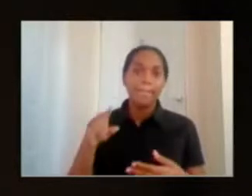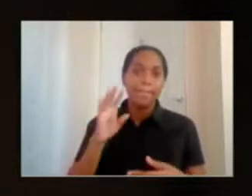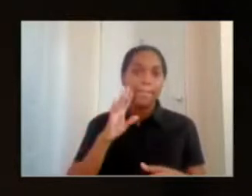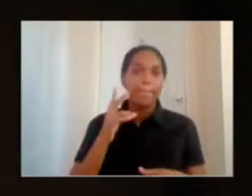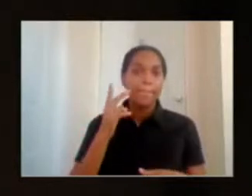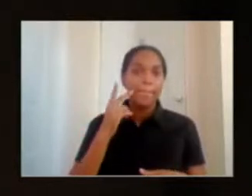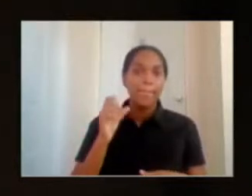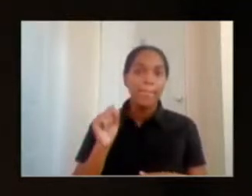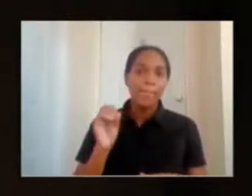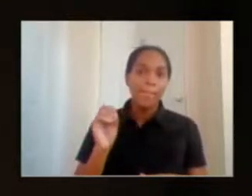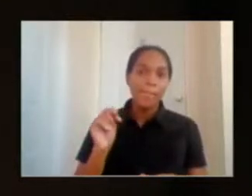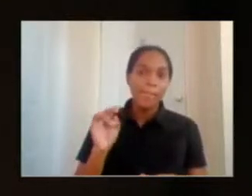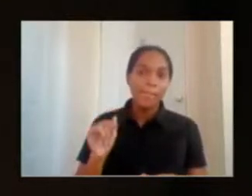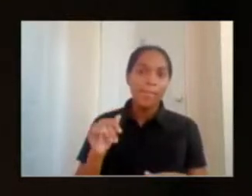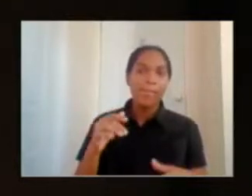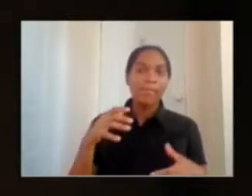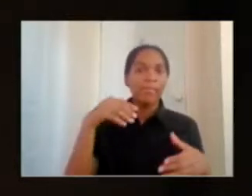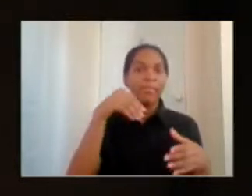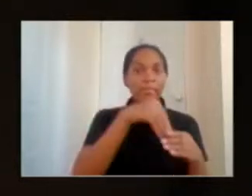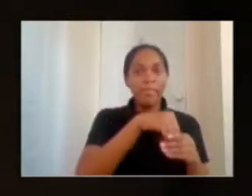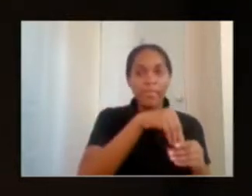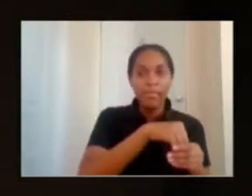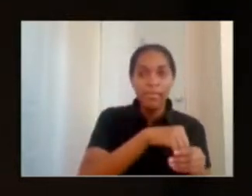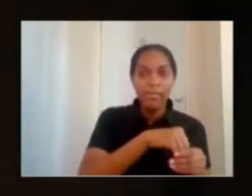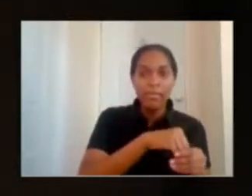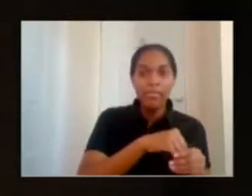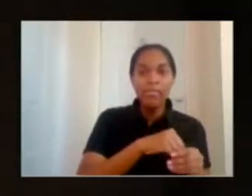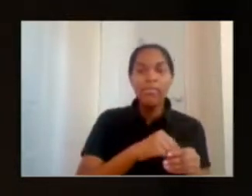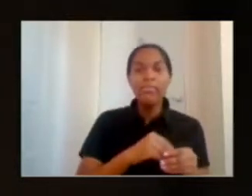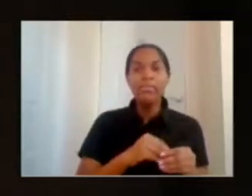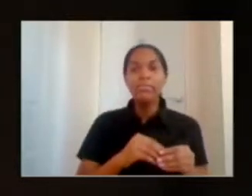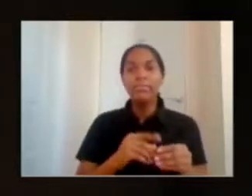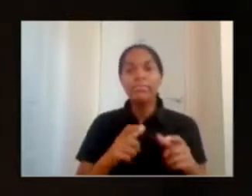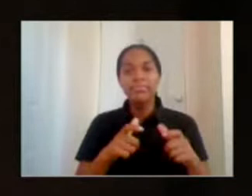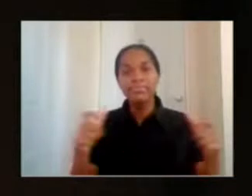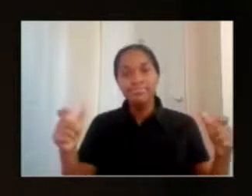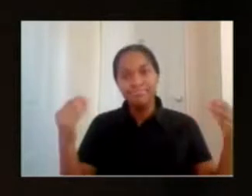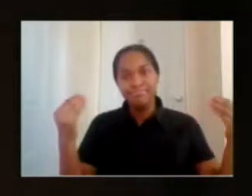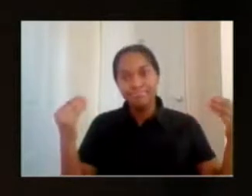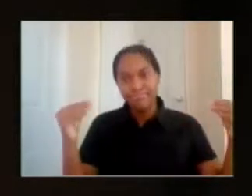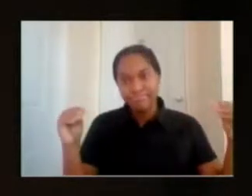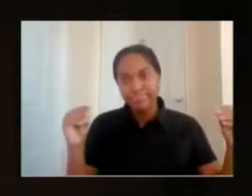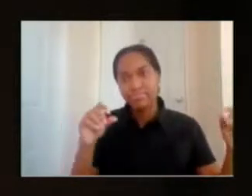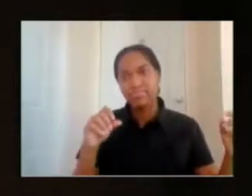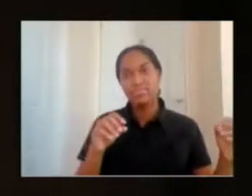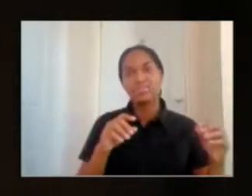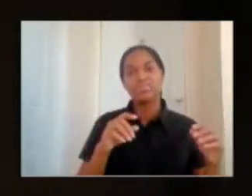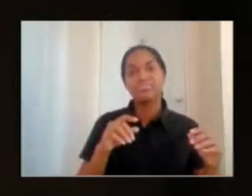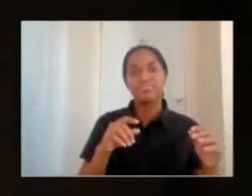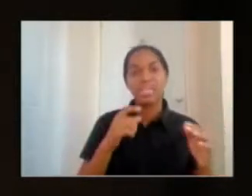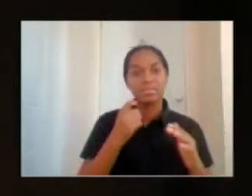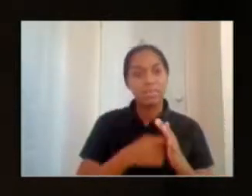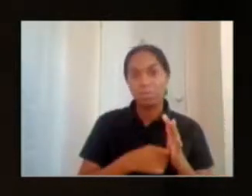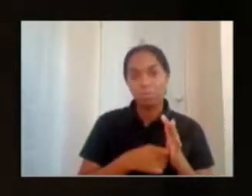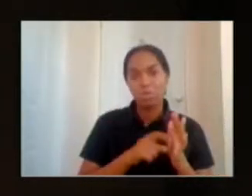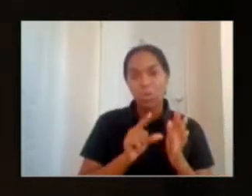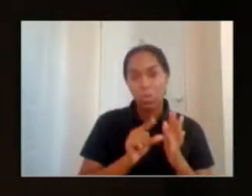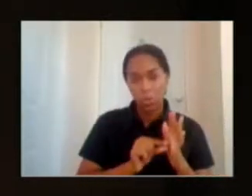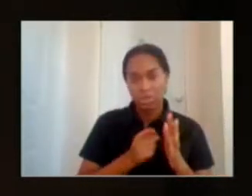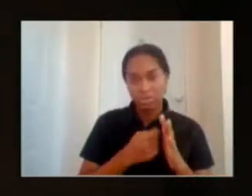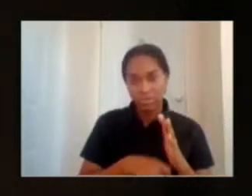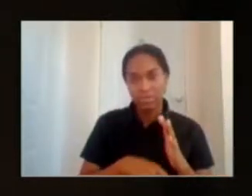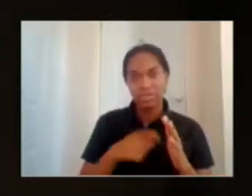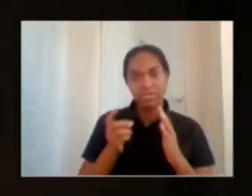Sony silicon inside of mass market, less expensive television decoder devices